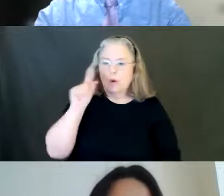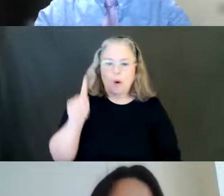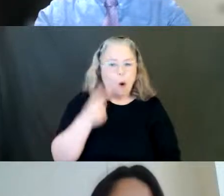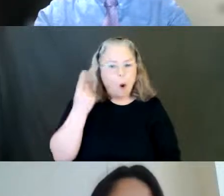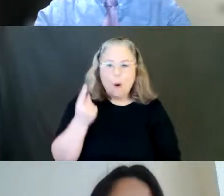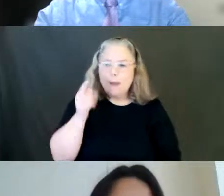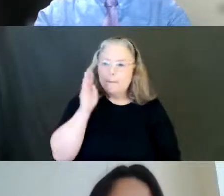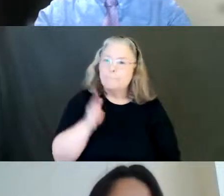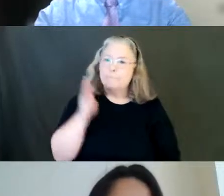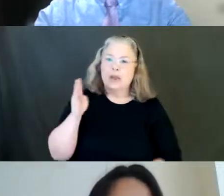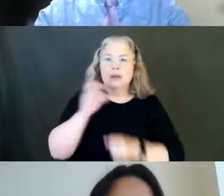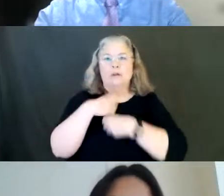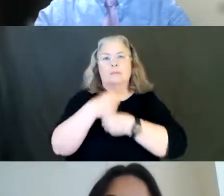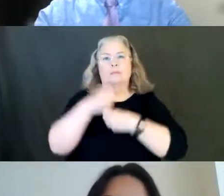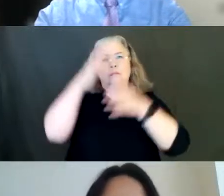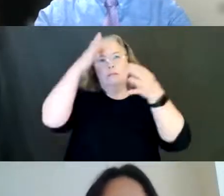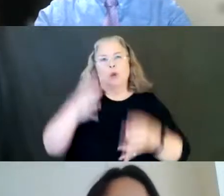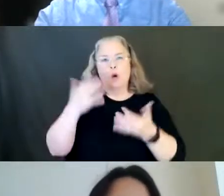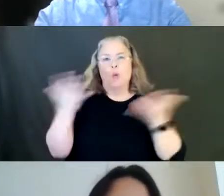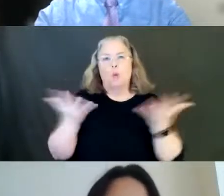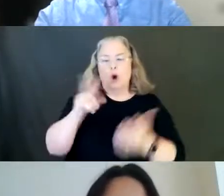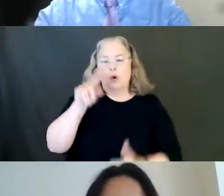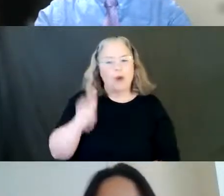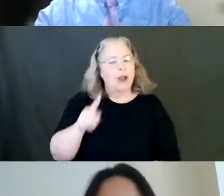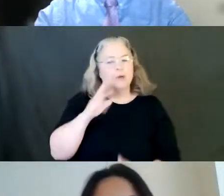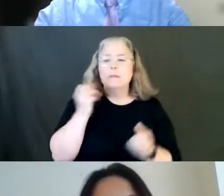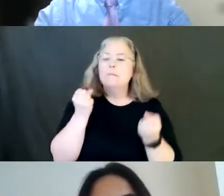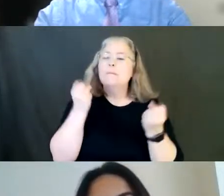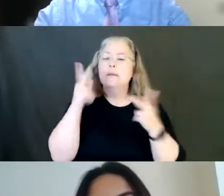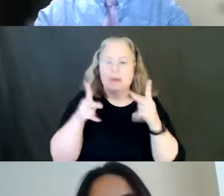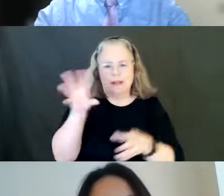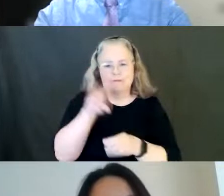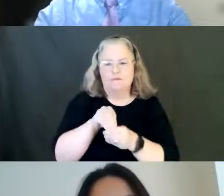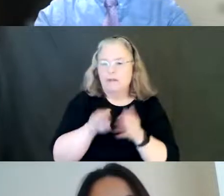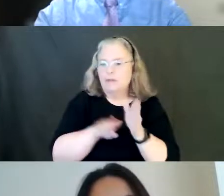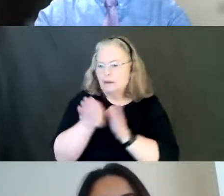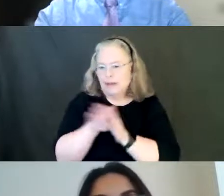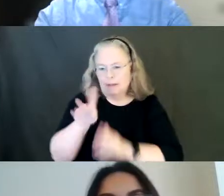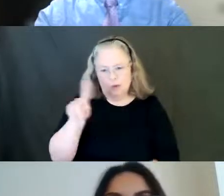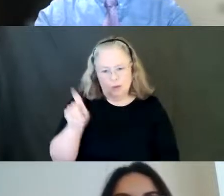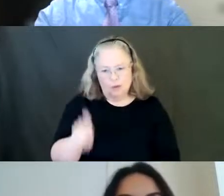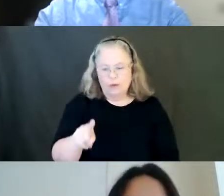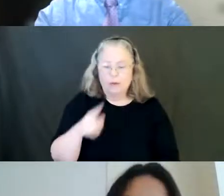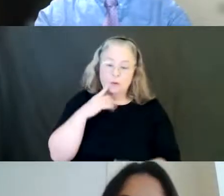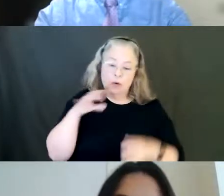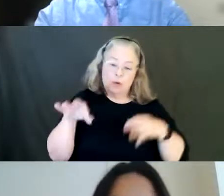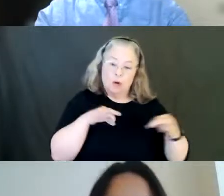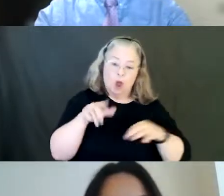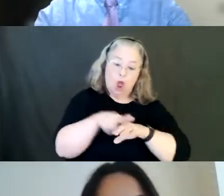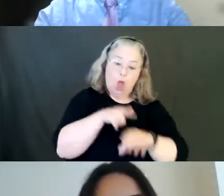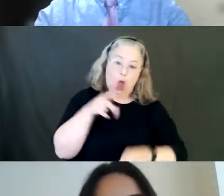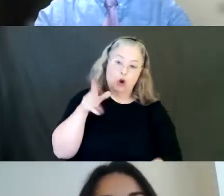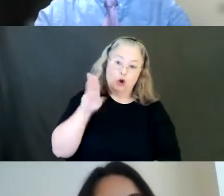only creating these questions. It'll be multiple people. Now, for the explanation of long-term